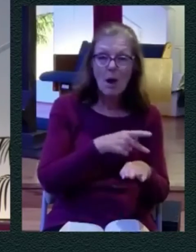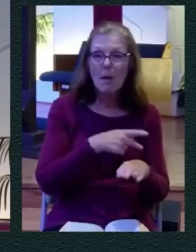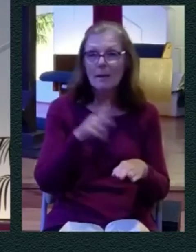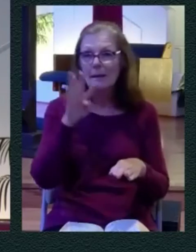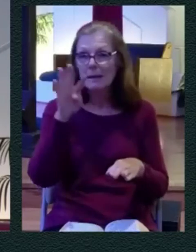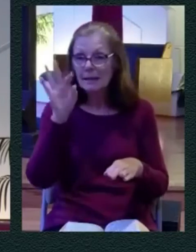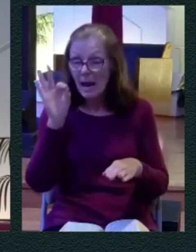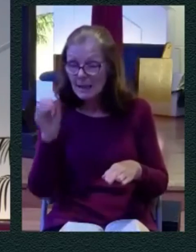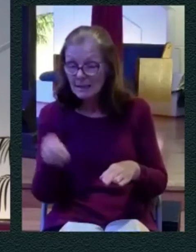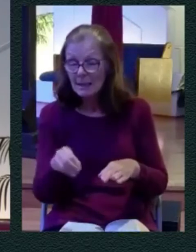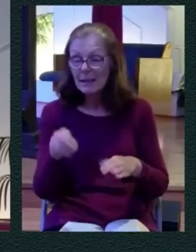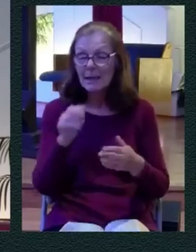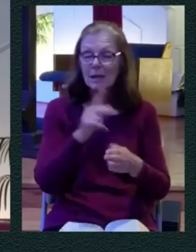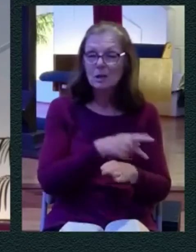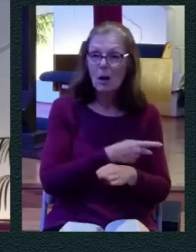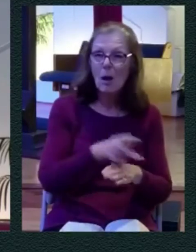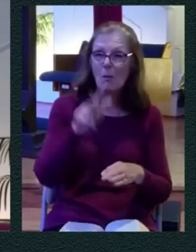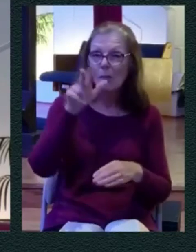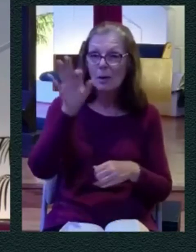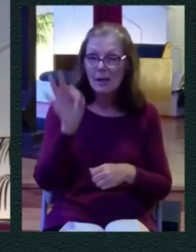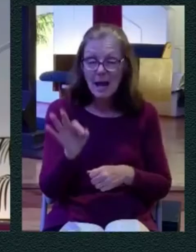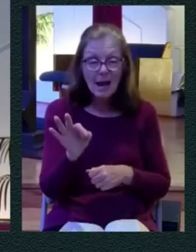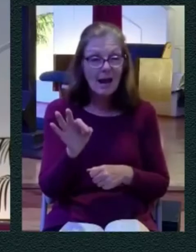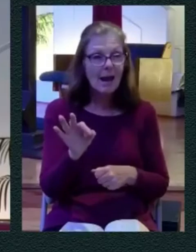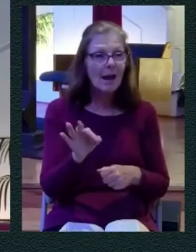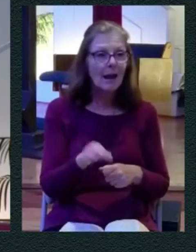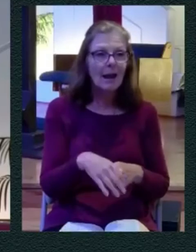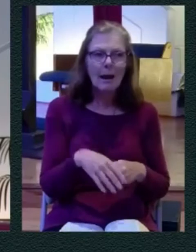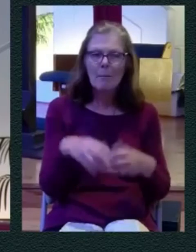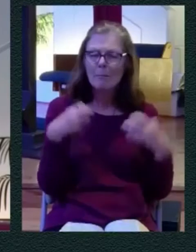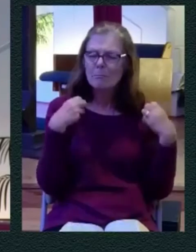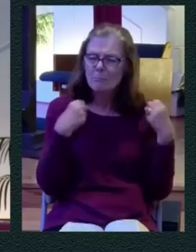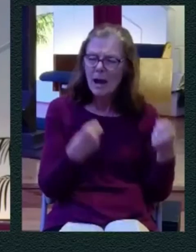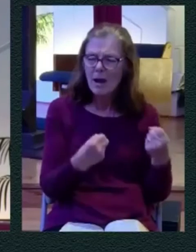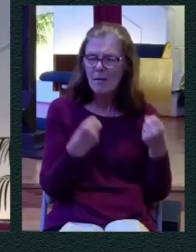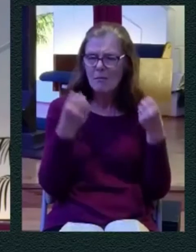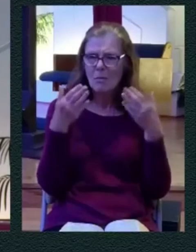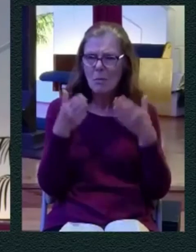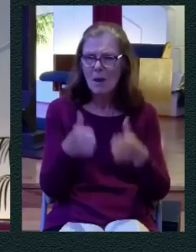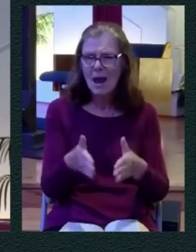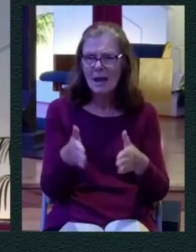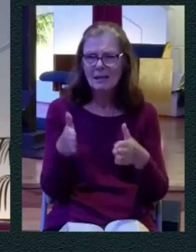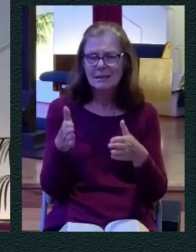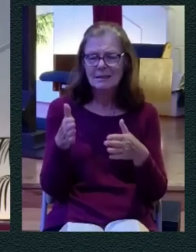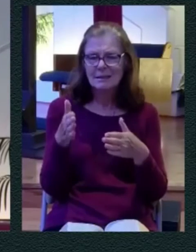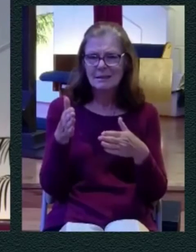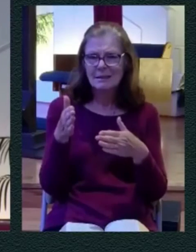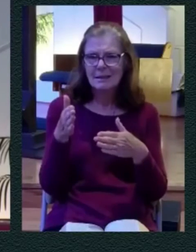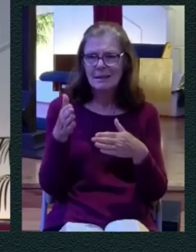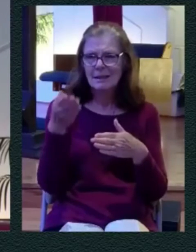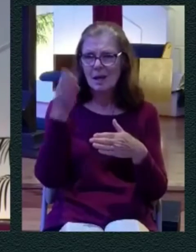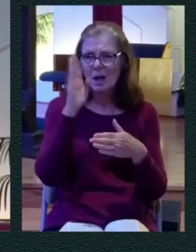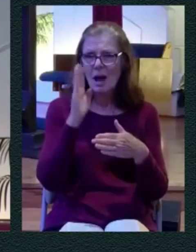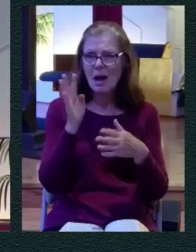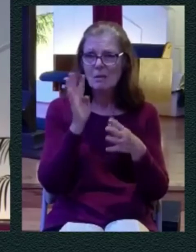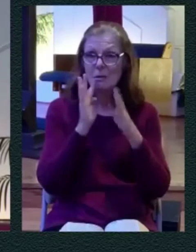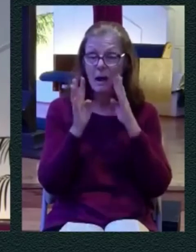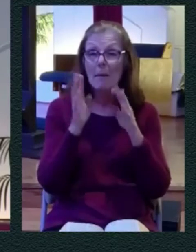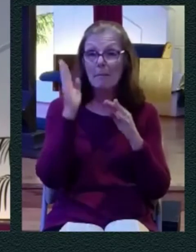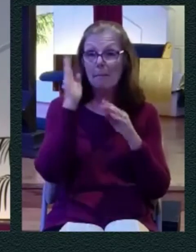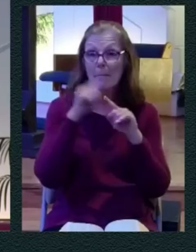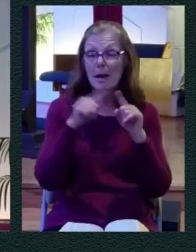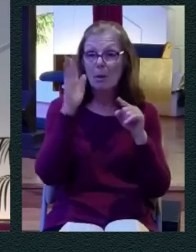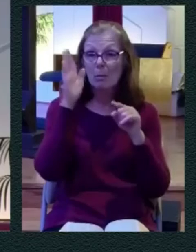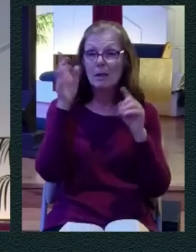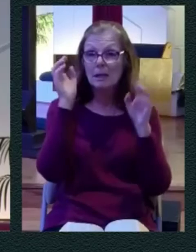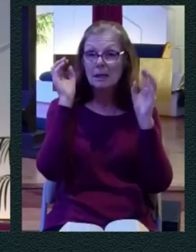develops in powerful ways these themes. But we'll take them up next week. What I